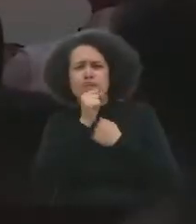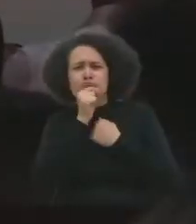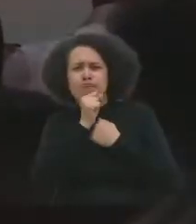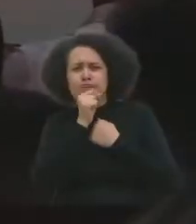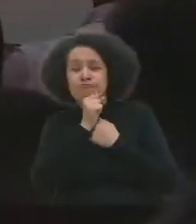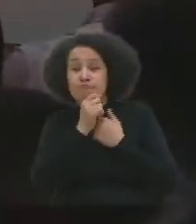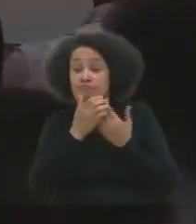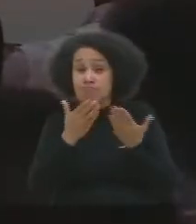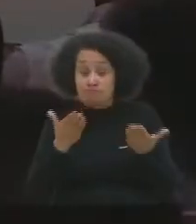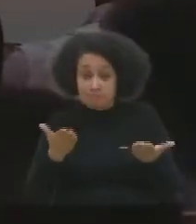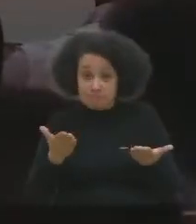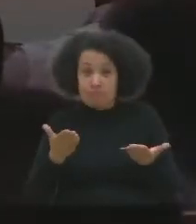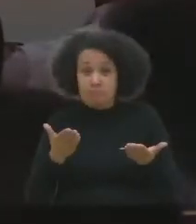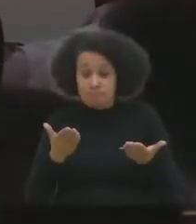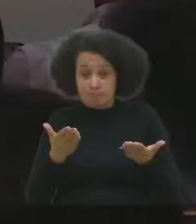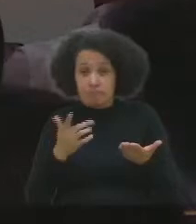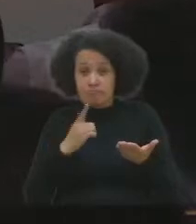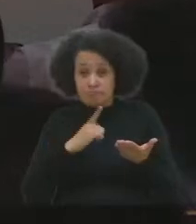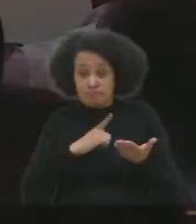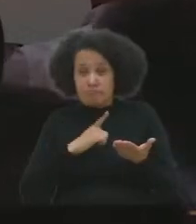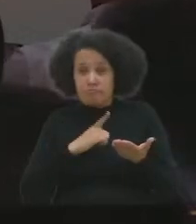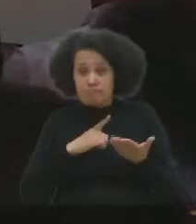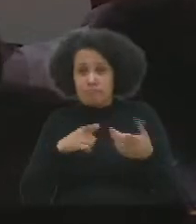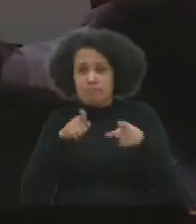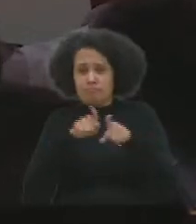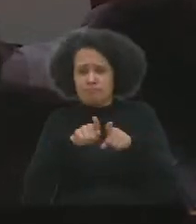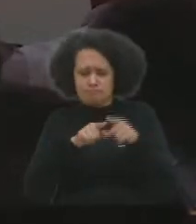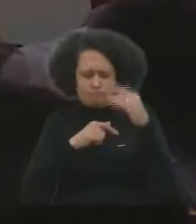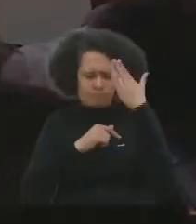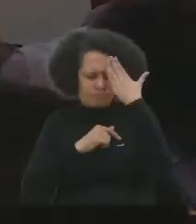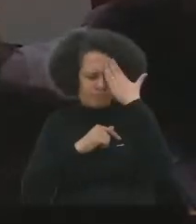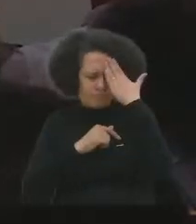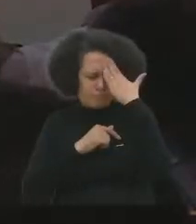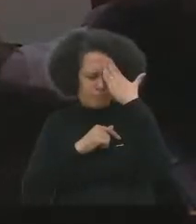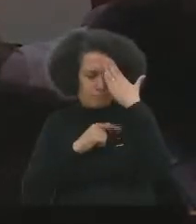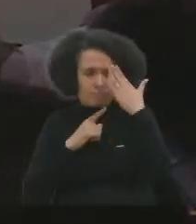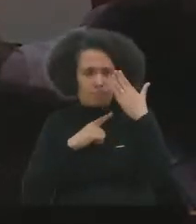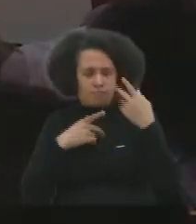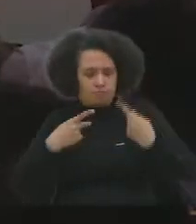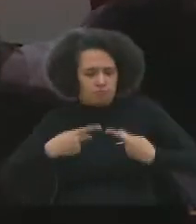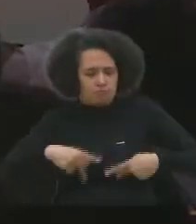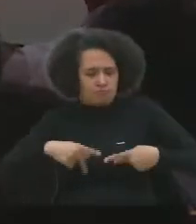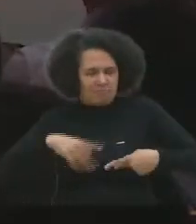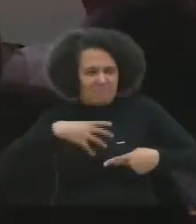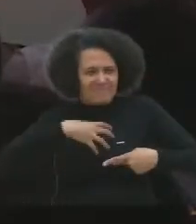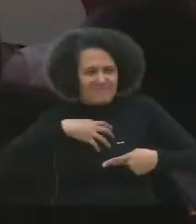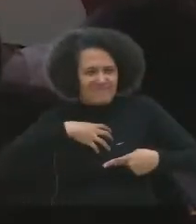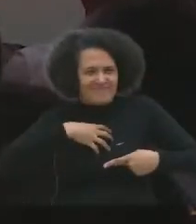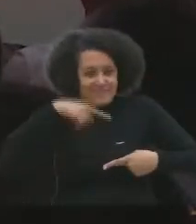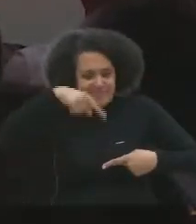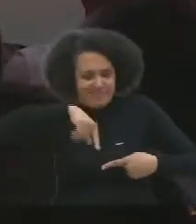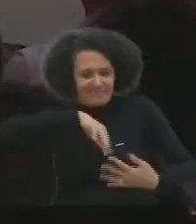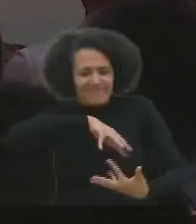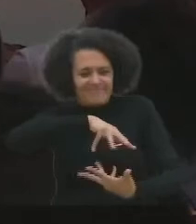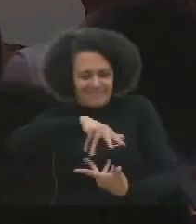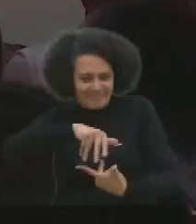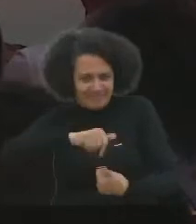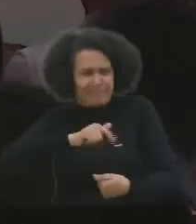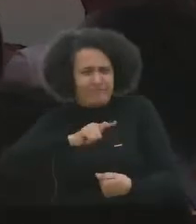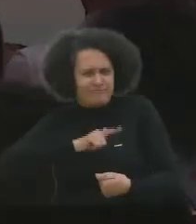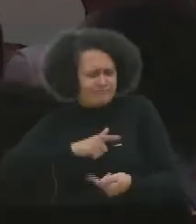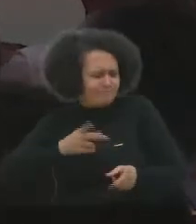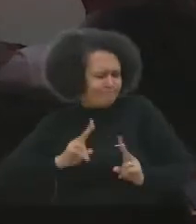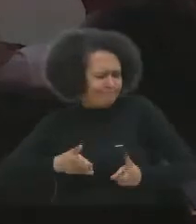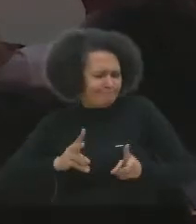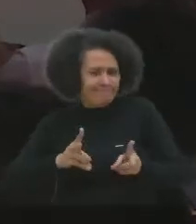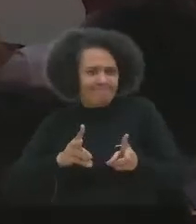I will have that for the rest of my life on this earth. Eu sei que eu terei essa natureza pelo resto da minha vida aqui nessa terra. And the battle will have to continue.